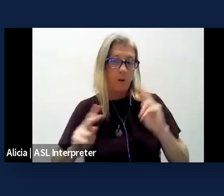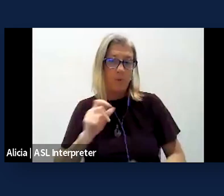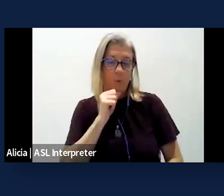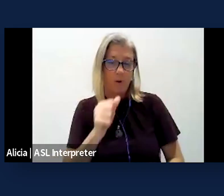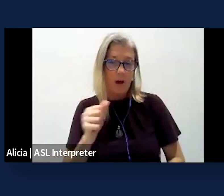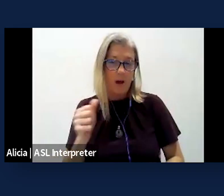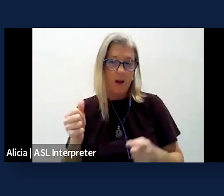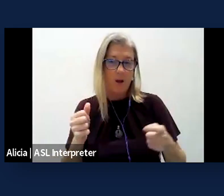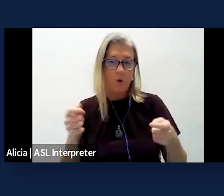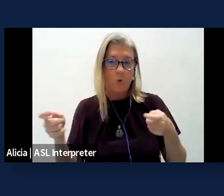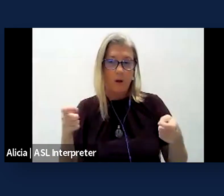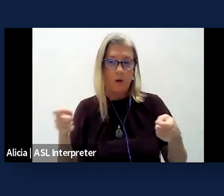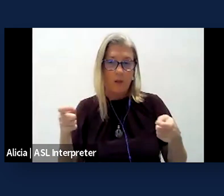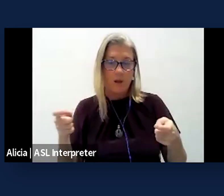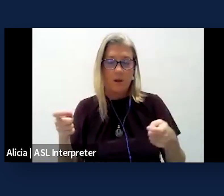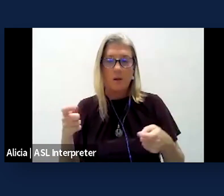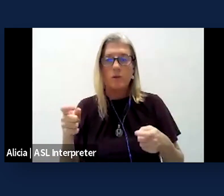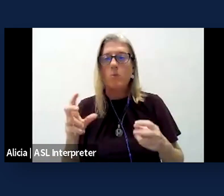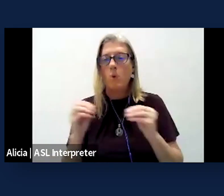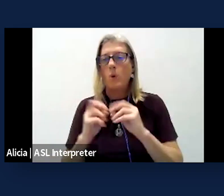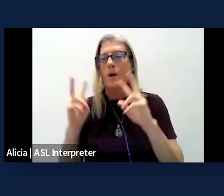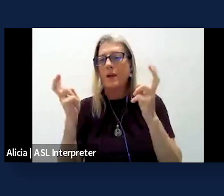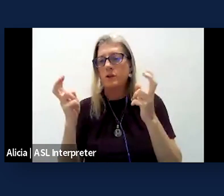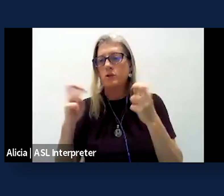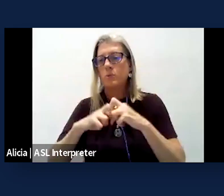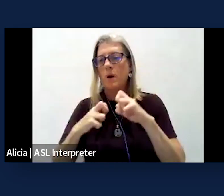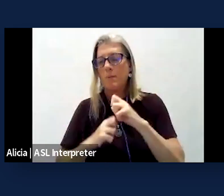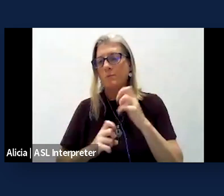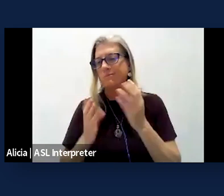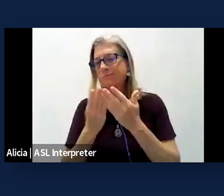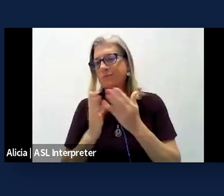more issues and problems and just general